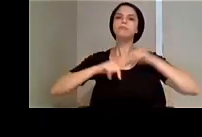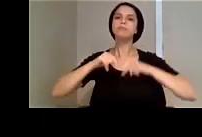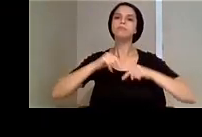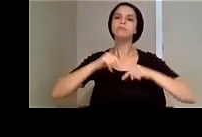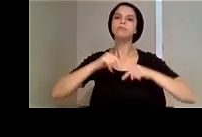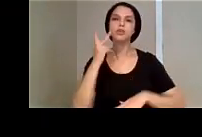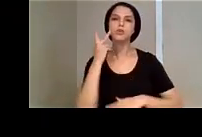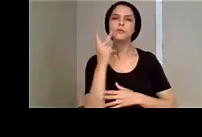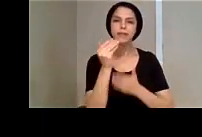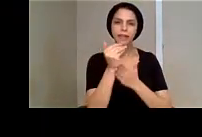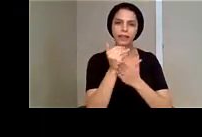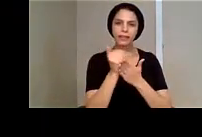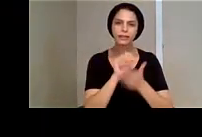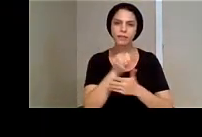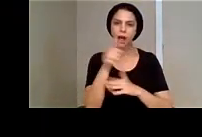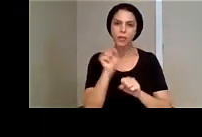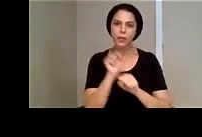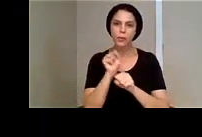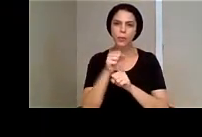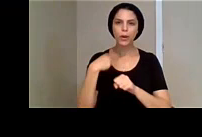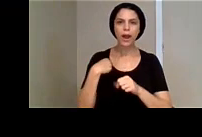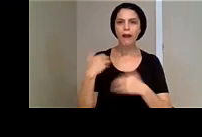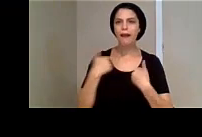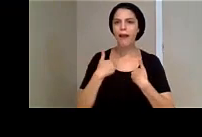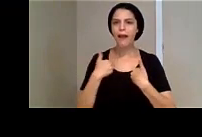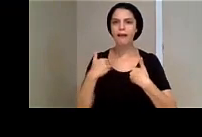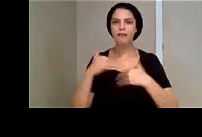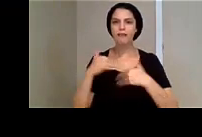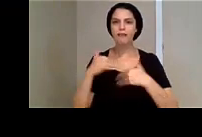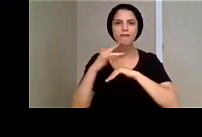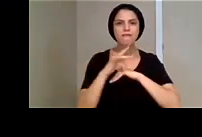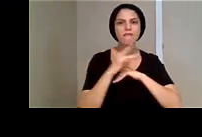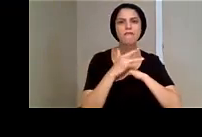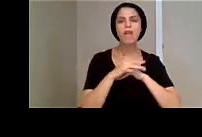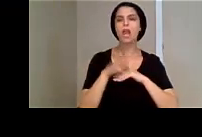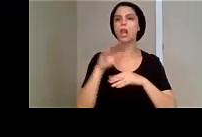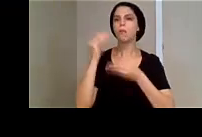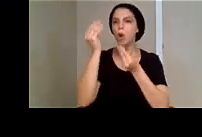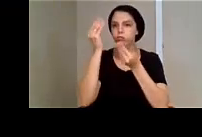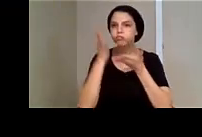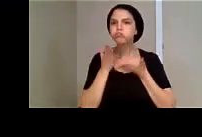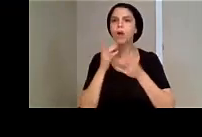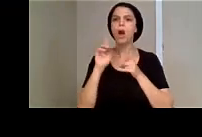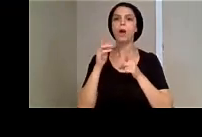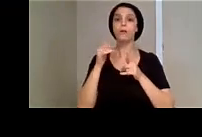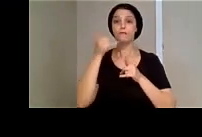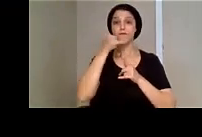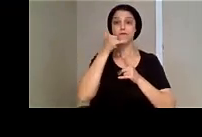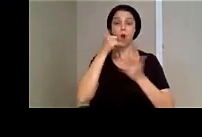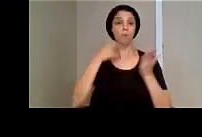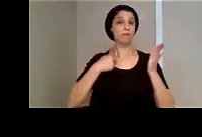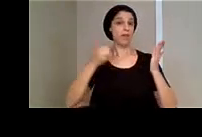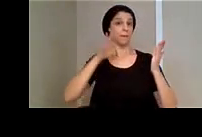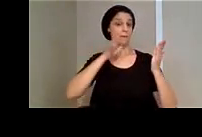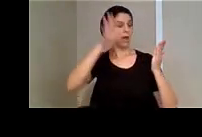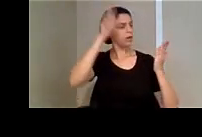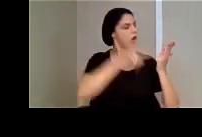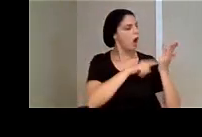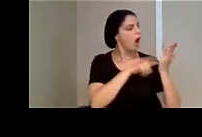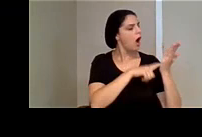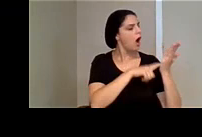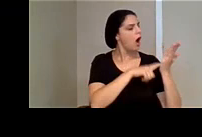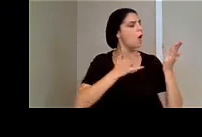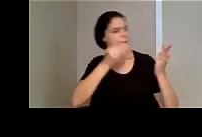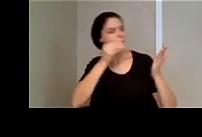that list of other assignments that I had available. I have a little notification now on my phone as a parent letting me know that my child